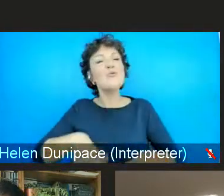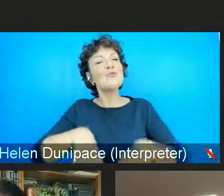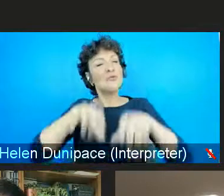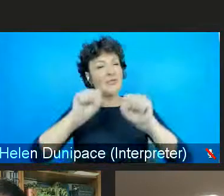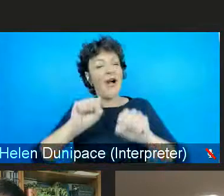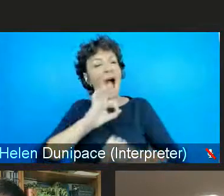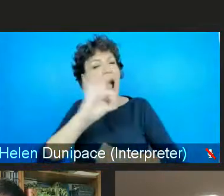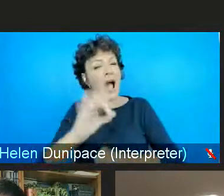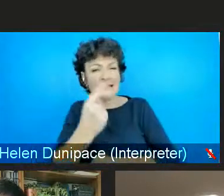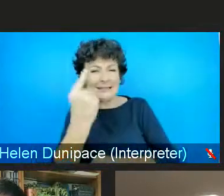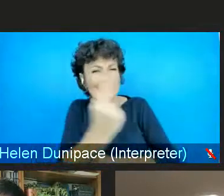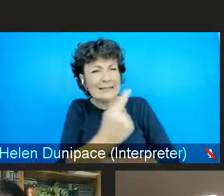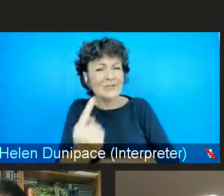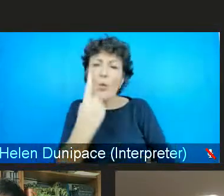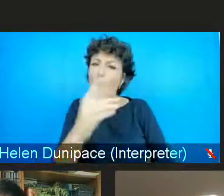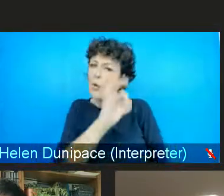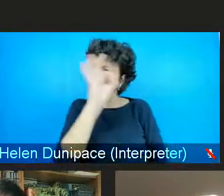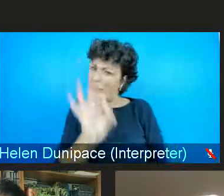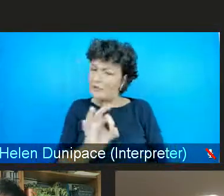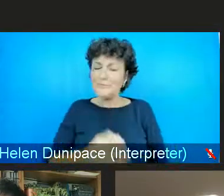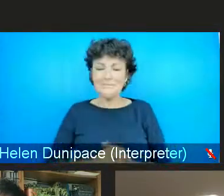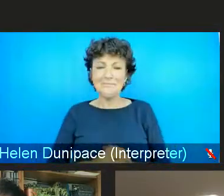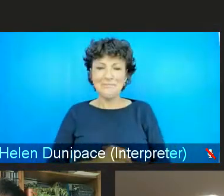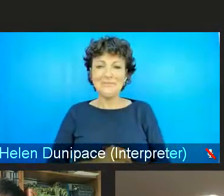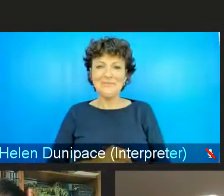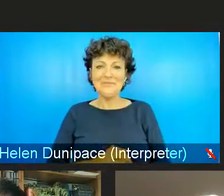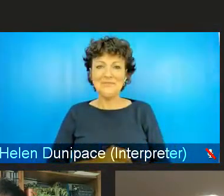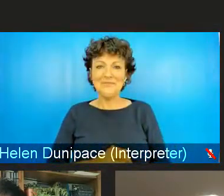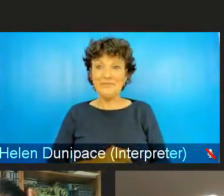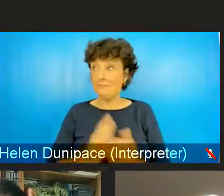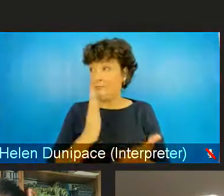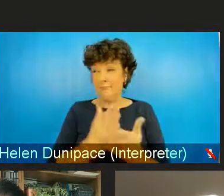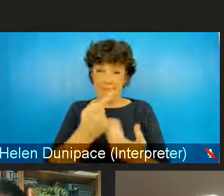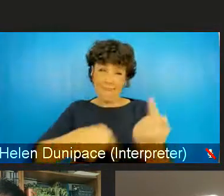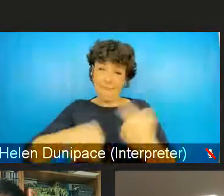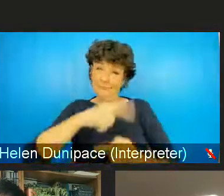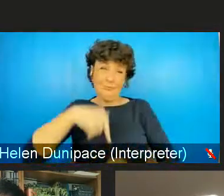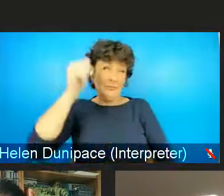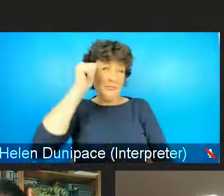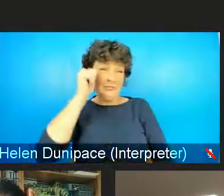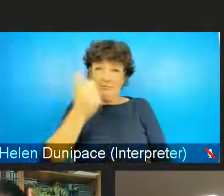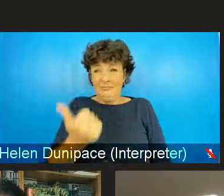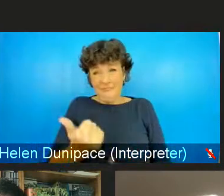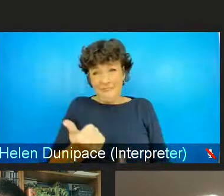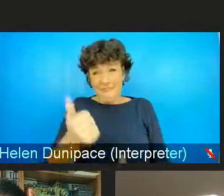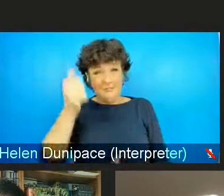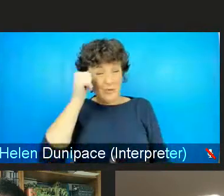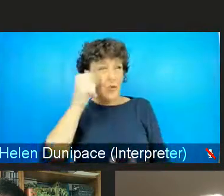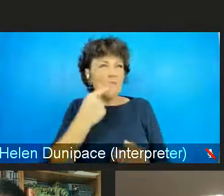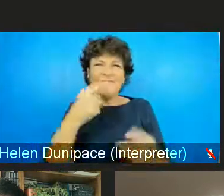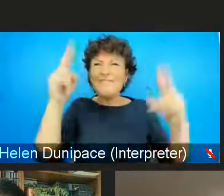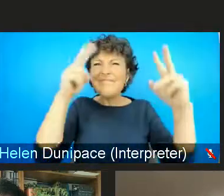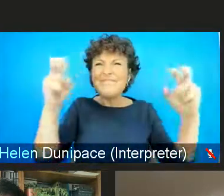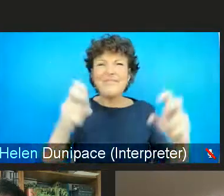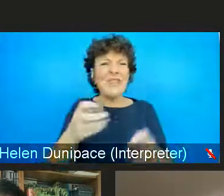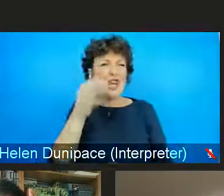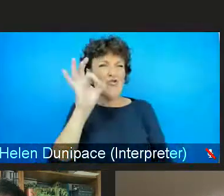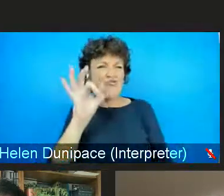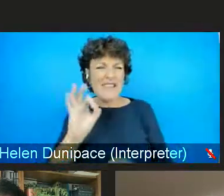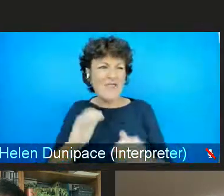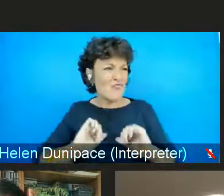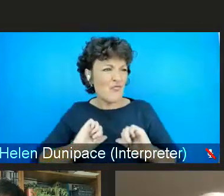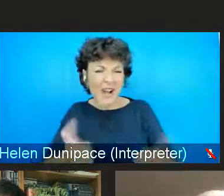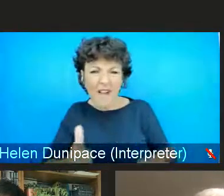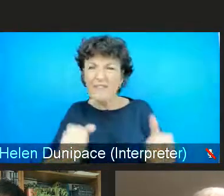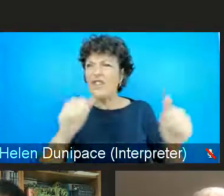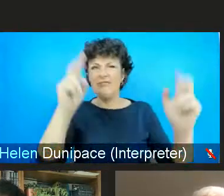each of our three panellists. So we are familiar with terms such as a green recovery and no one being left behind,